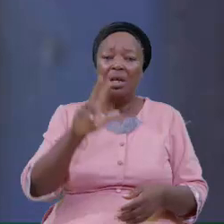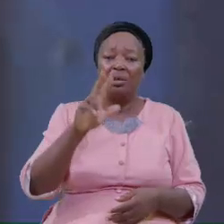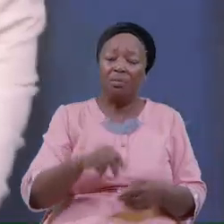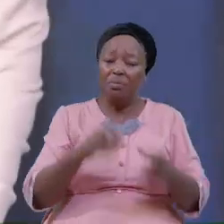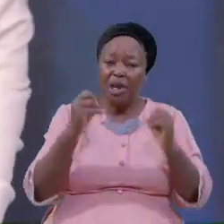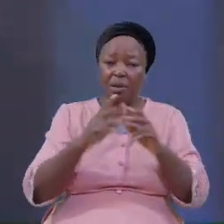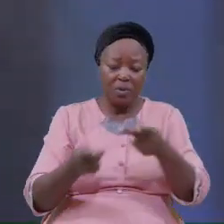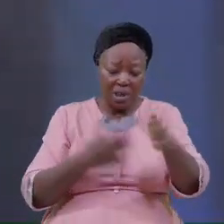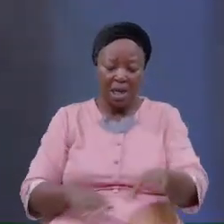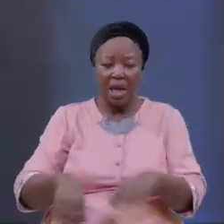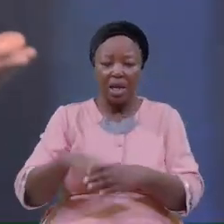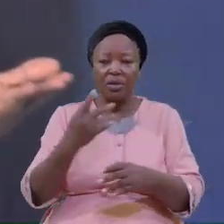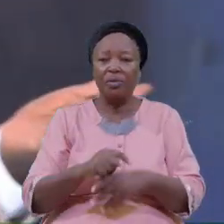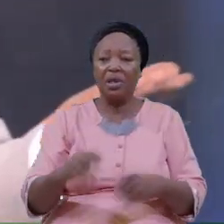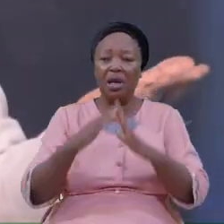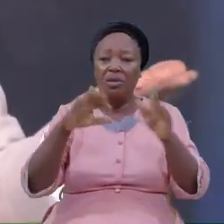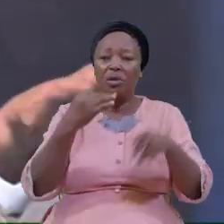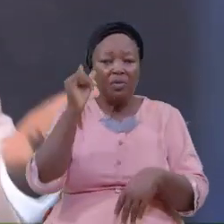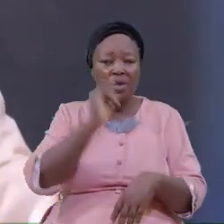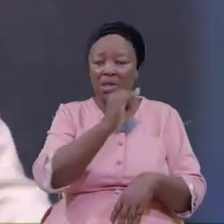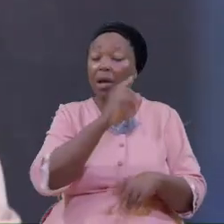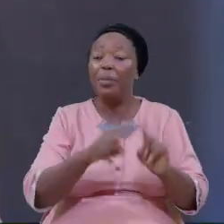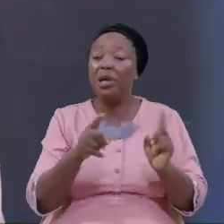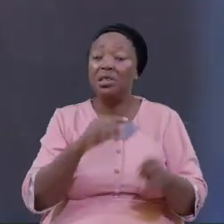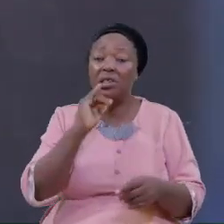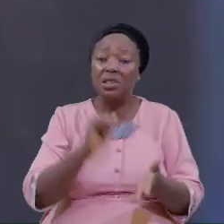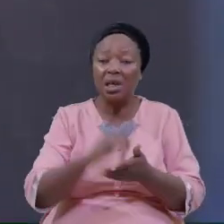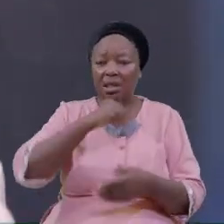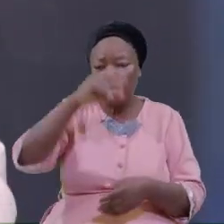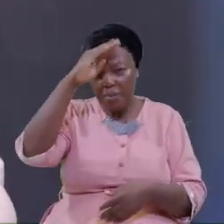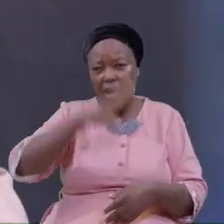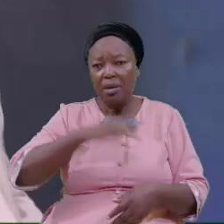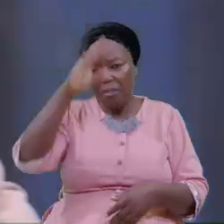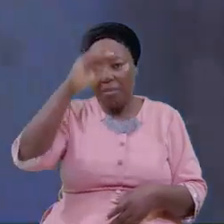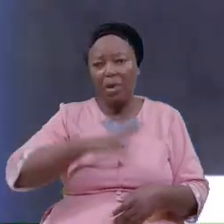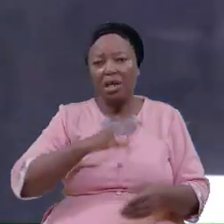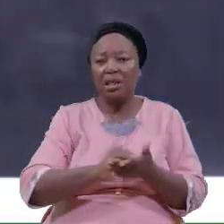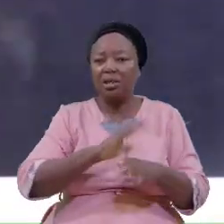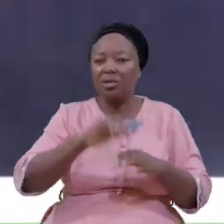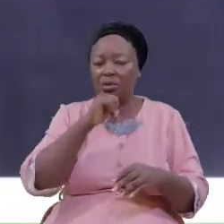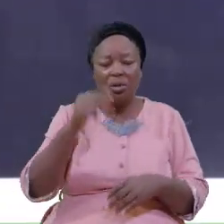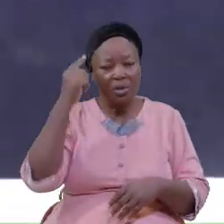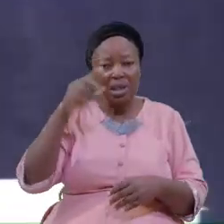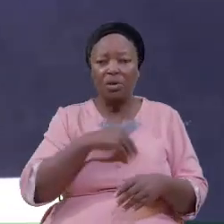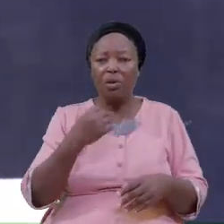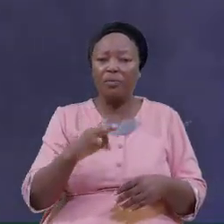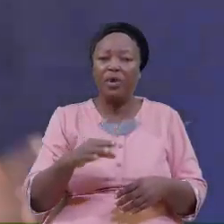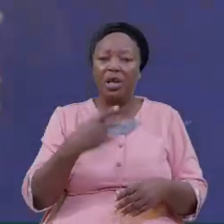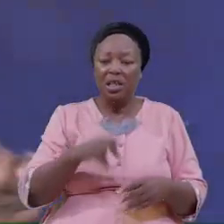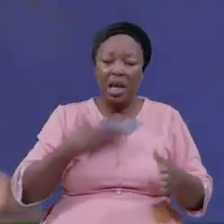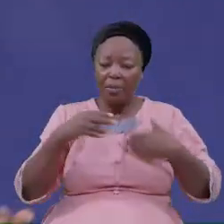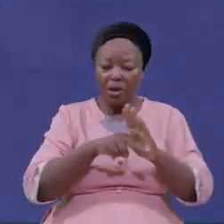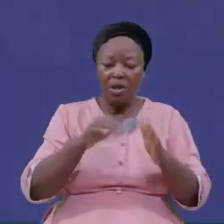Israel. But is that man a man that causes the death of other people? A man that causes